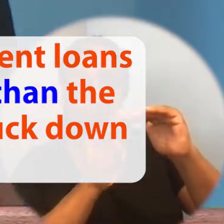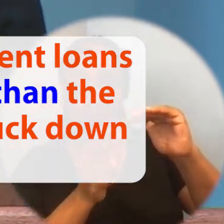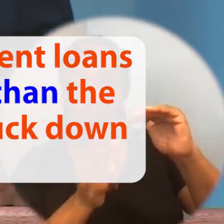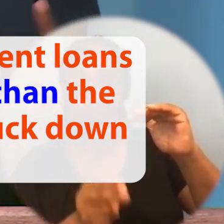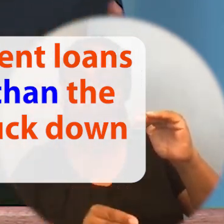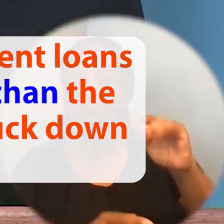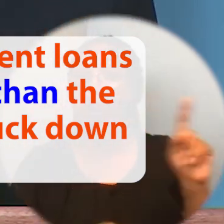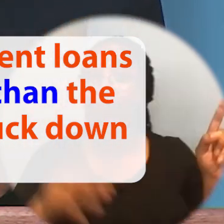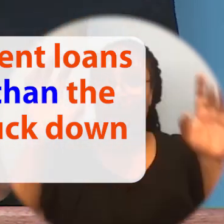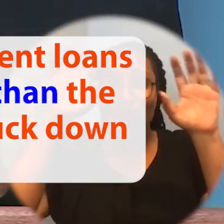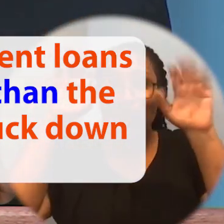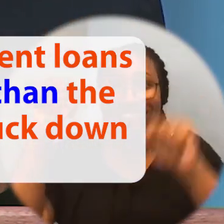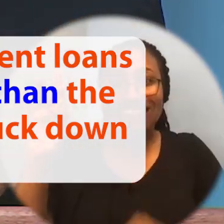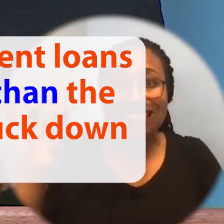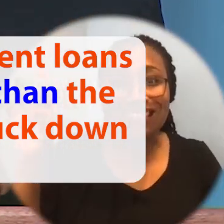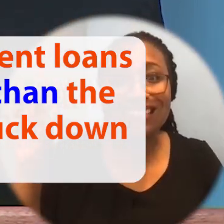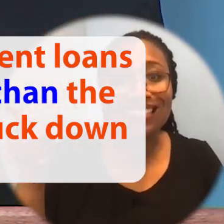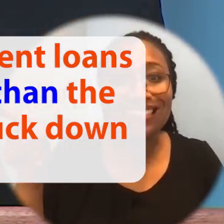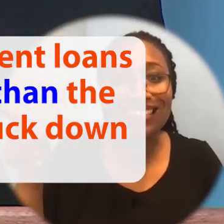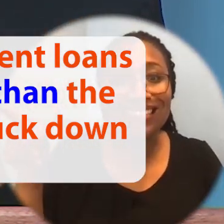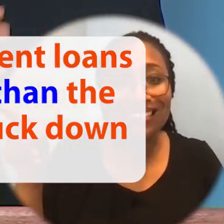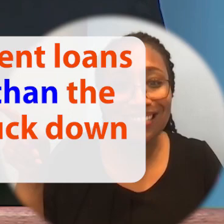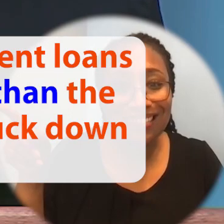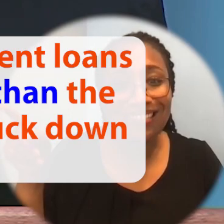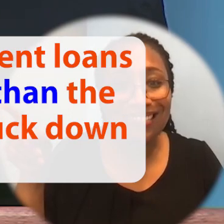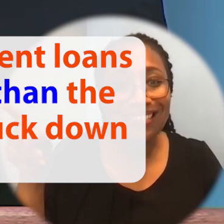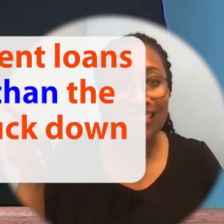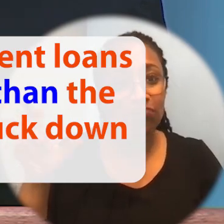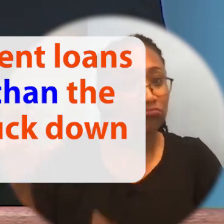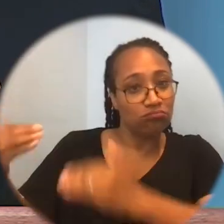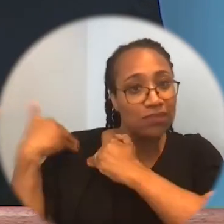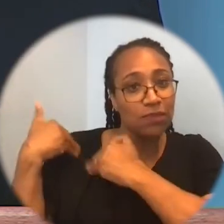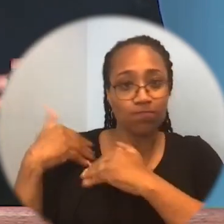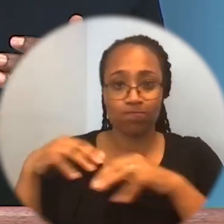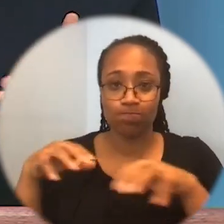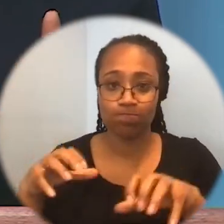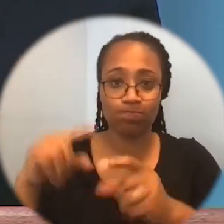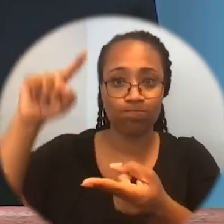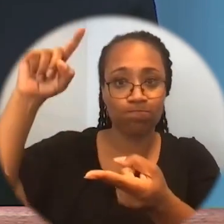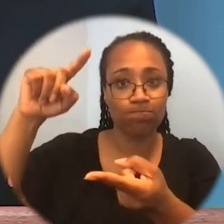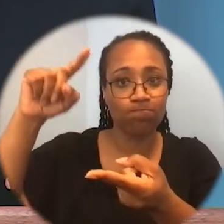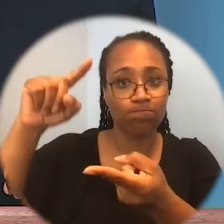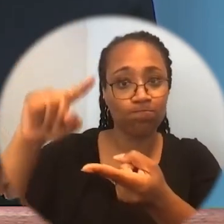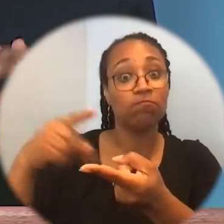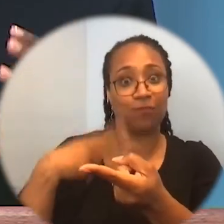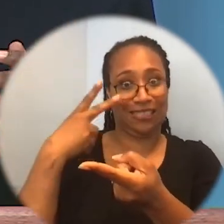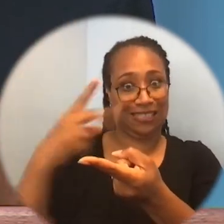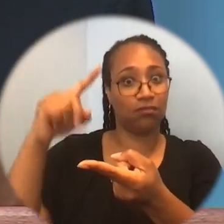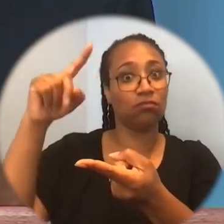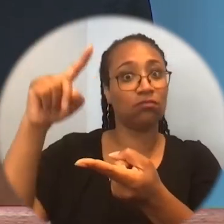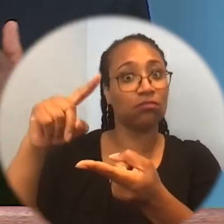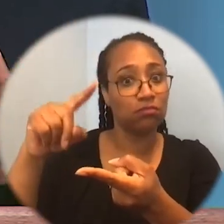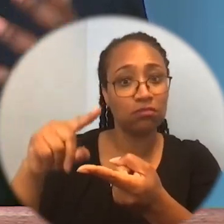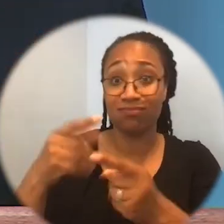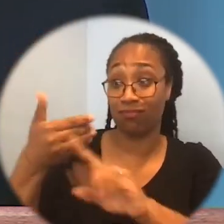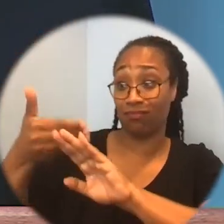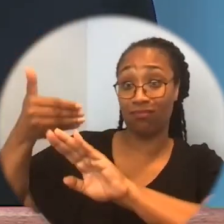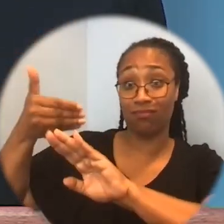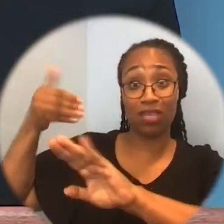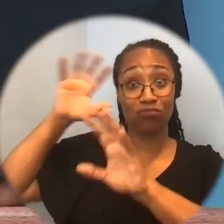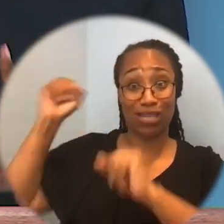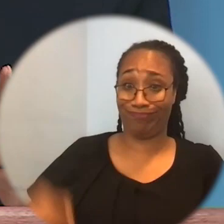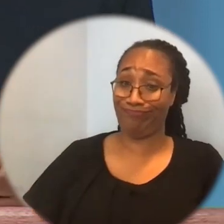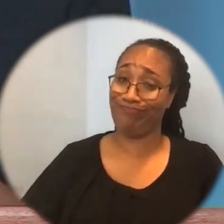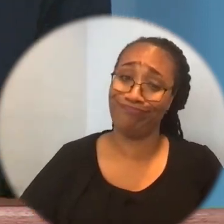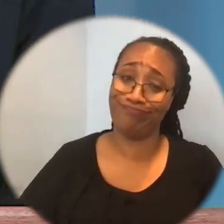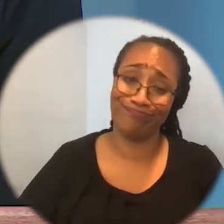so he has done reduction. As we look at the deficit, it has come down and done so more than any other